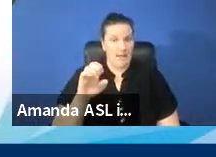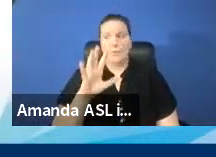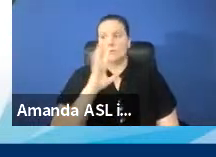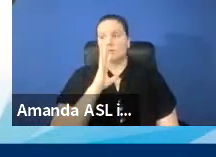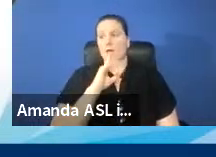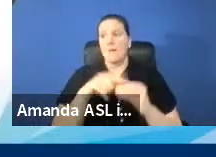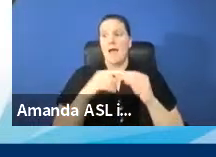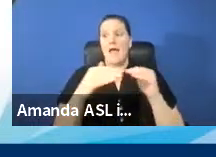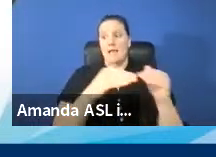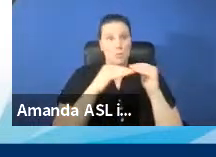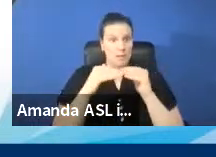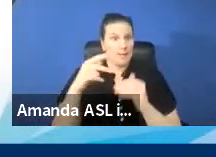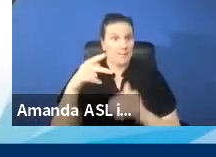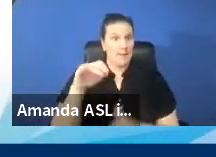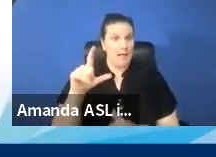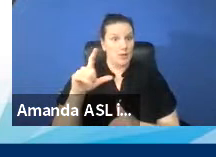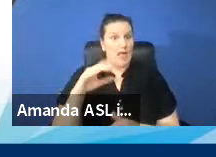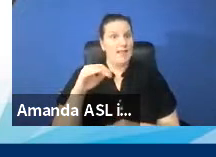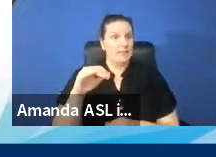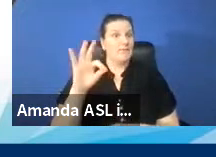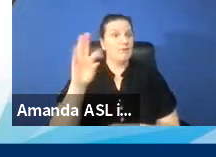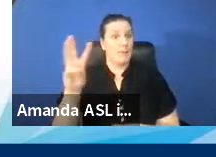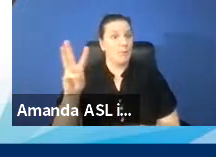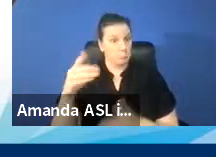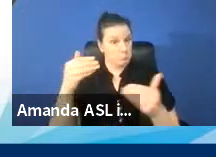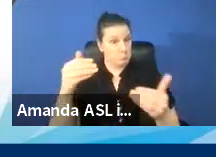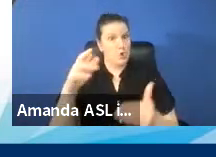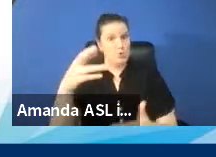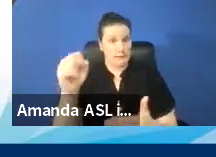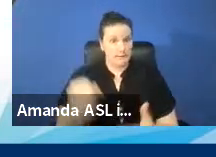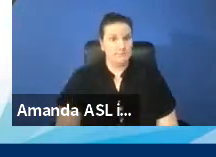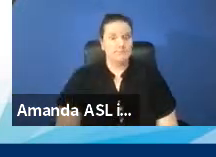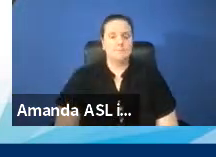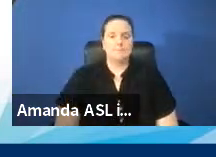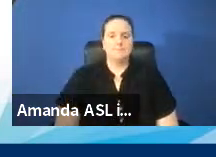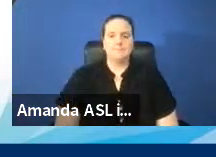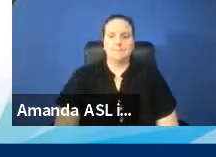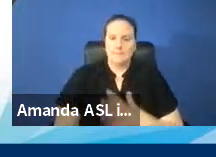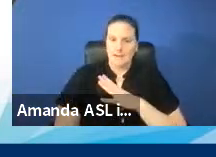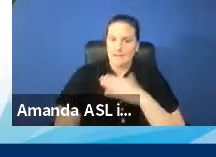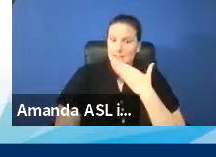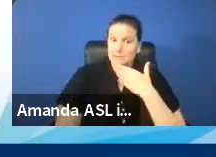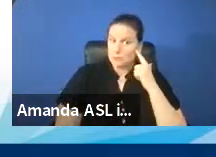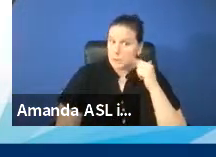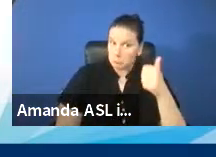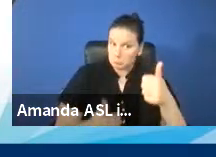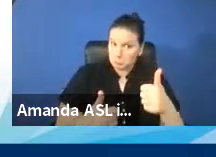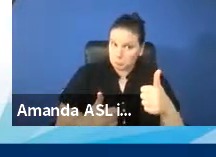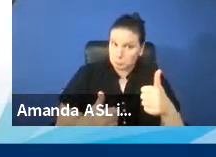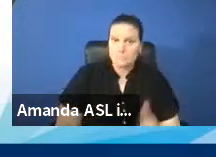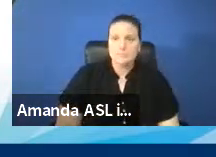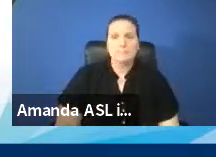So Chris, please take it away. All right, thank you. Can you hear me okay?